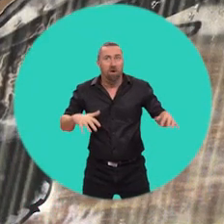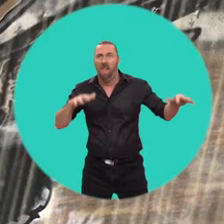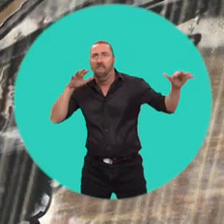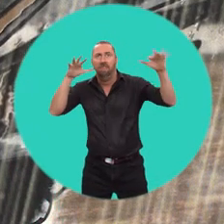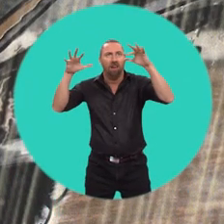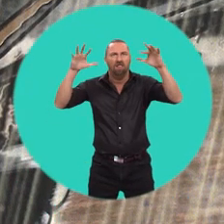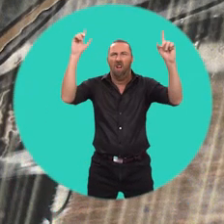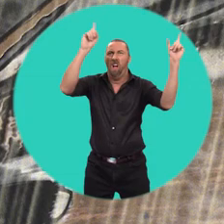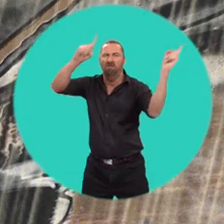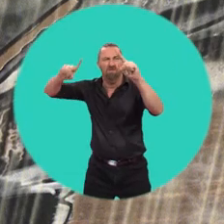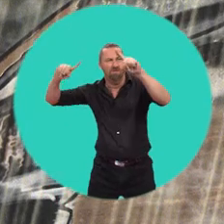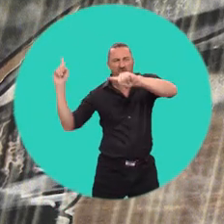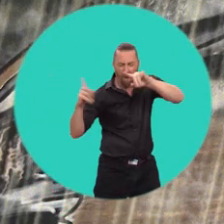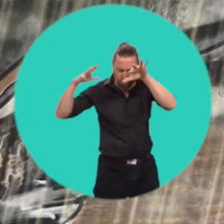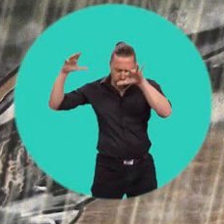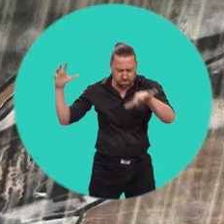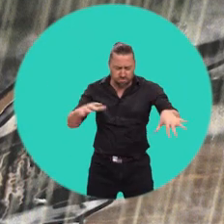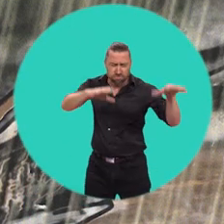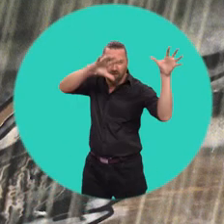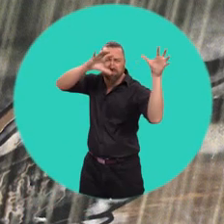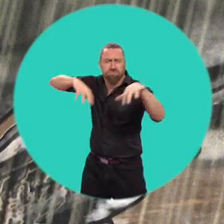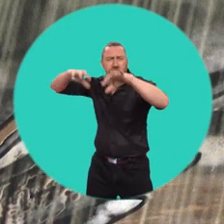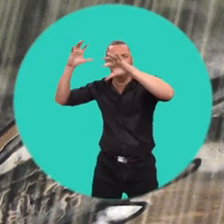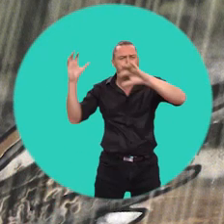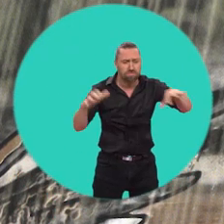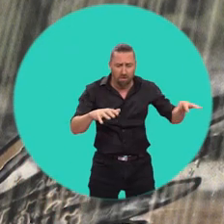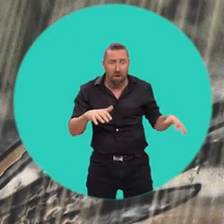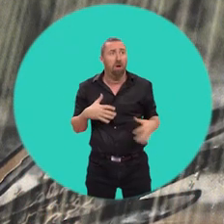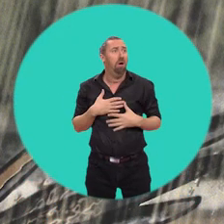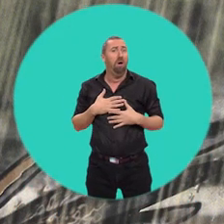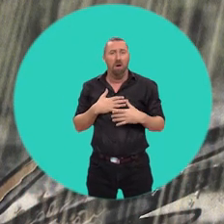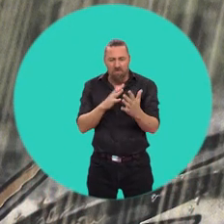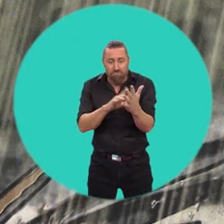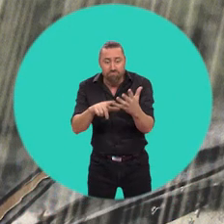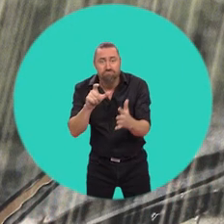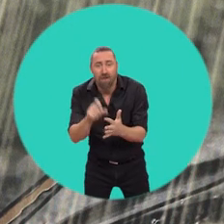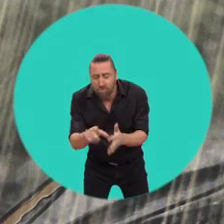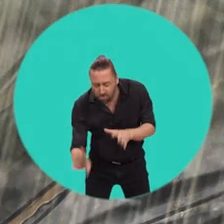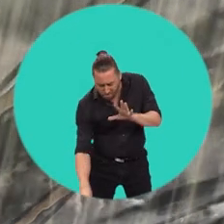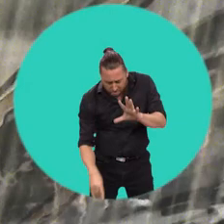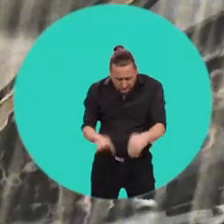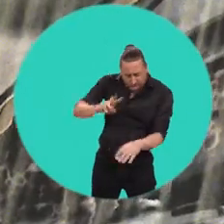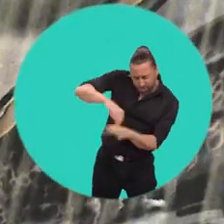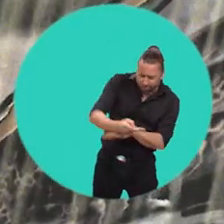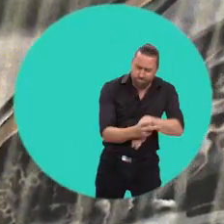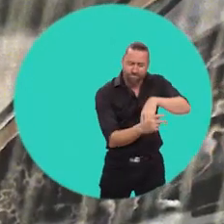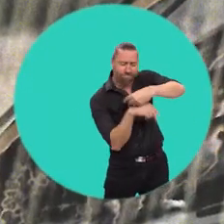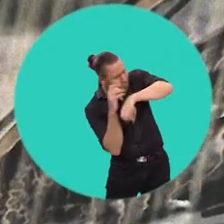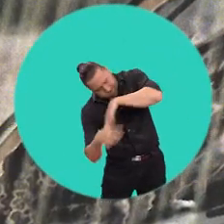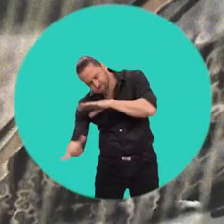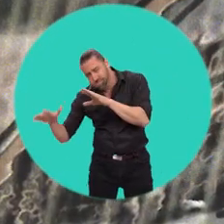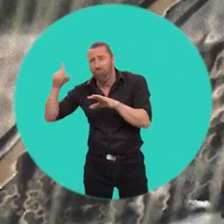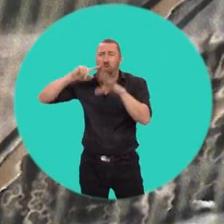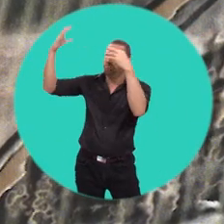Thunder and lightning, rain pelting down. Scrag in a mud puddle, sliding round and round.